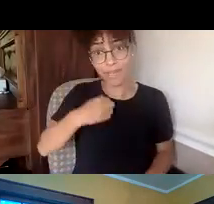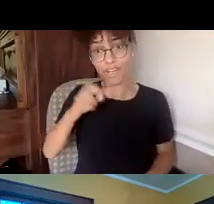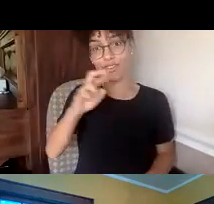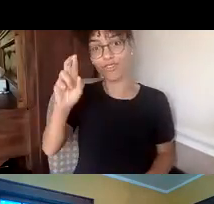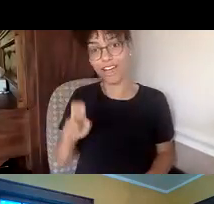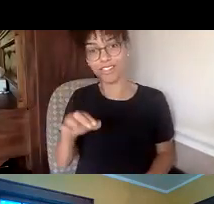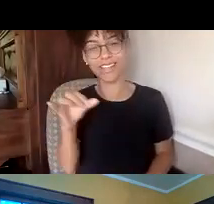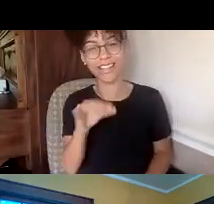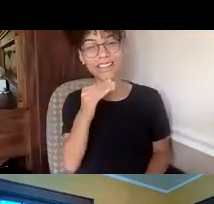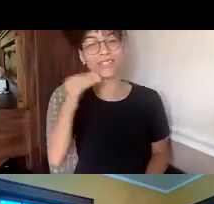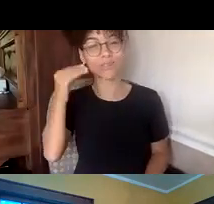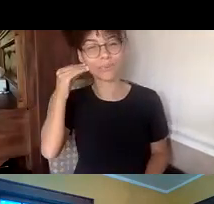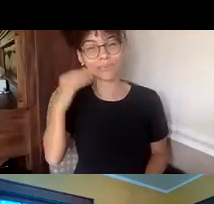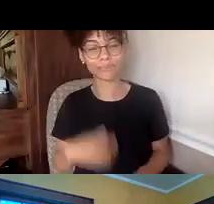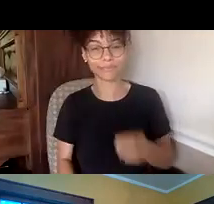home.